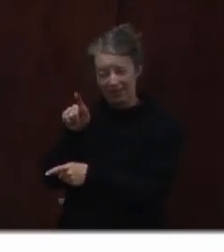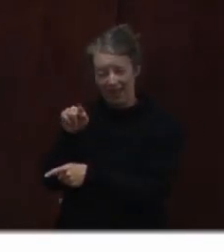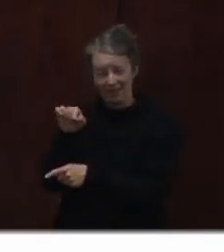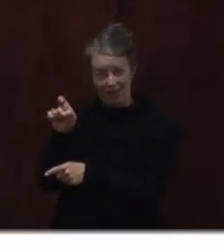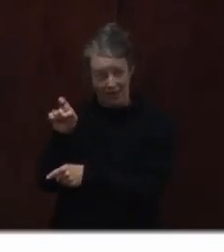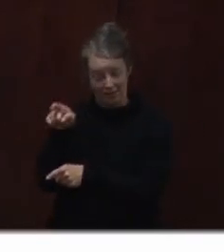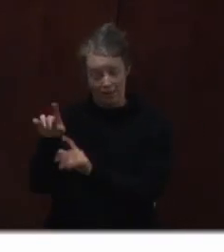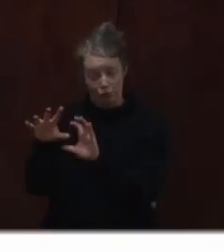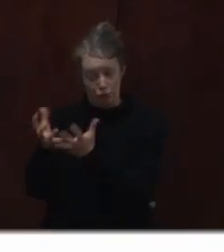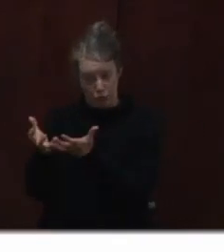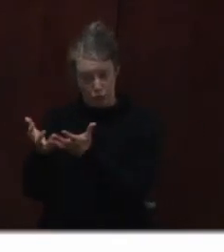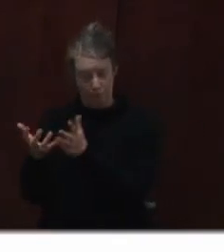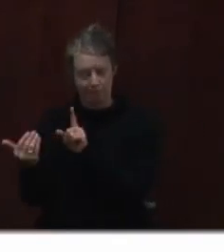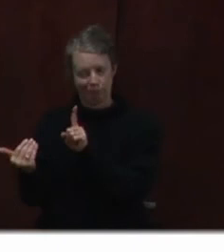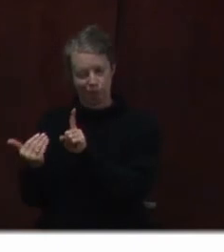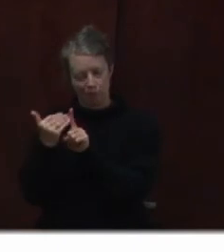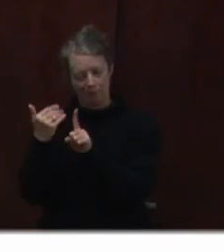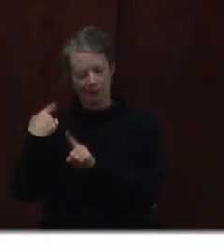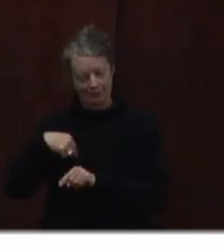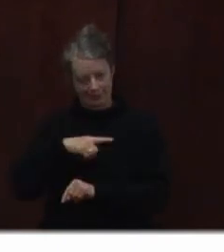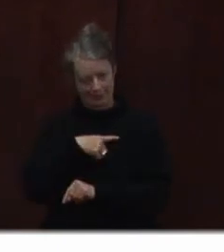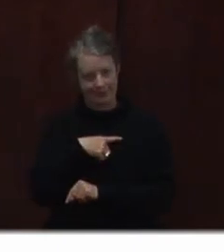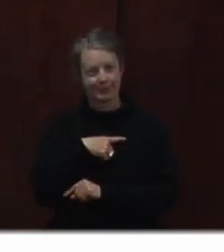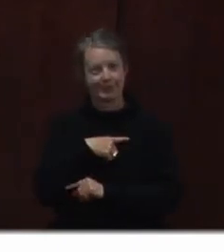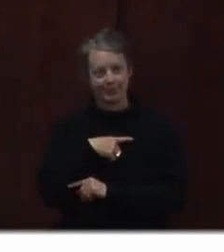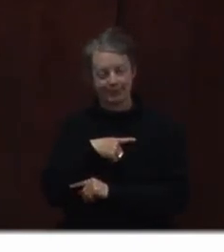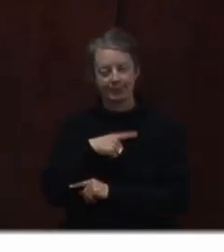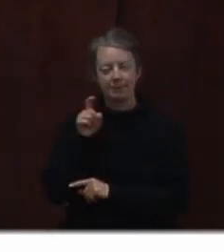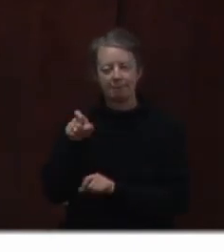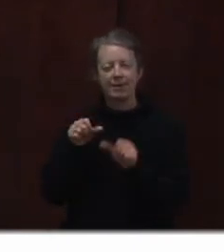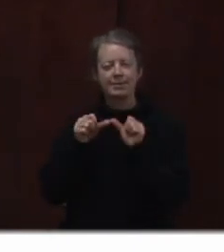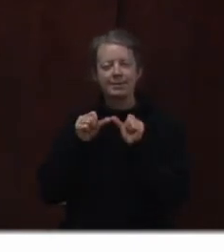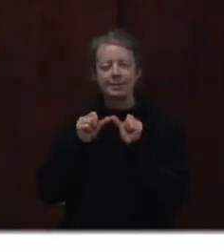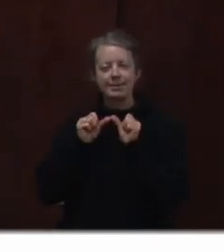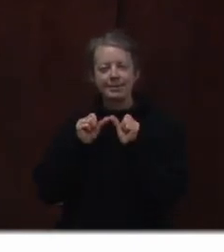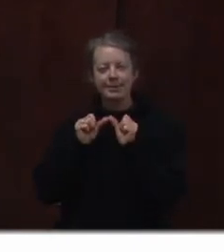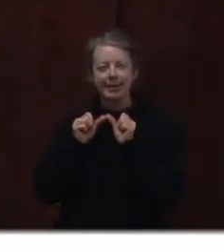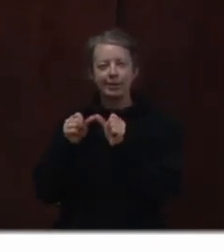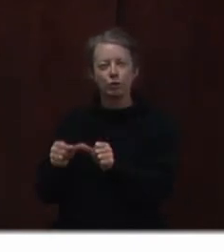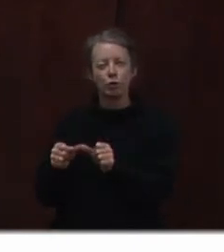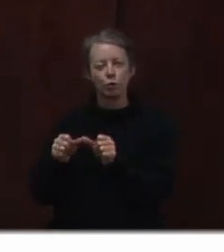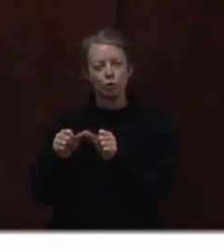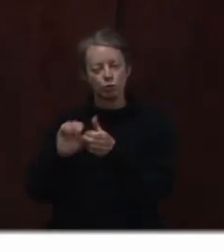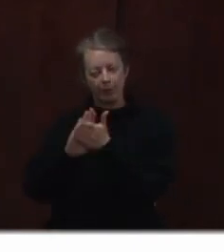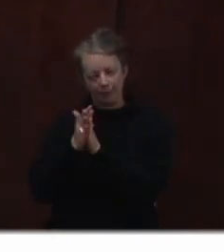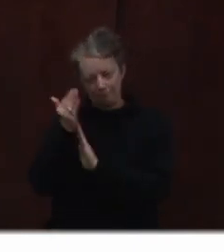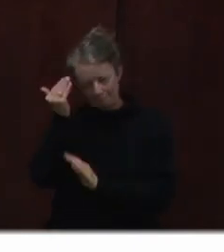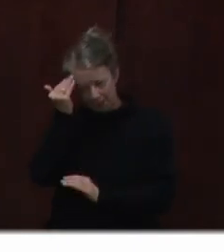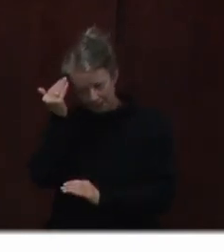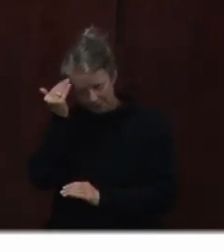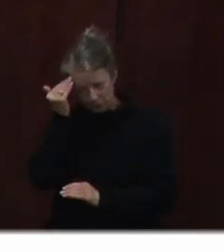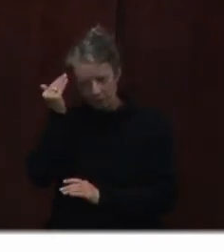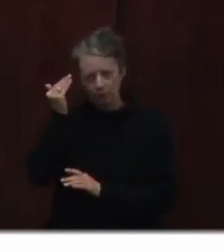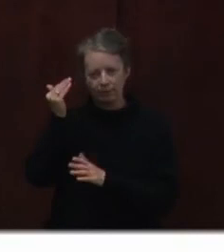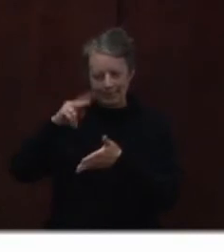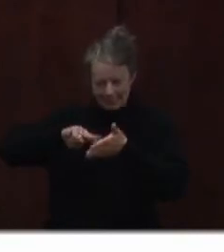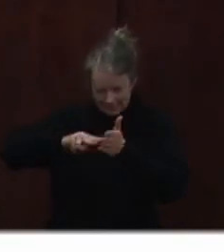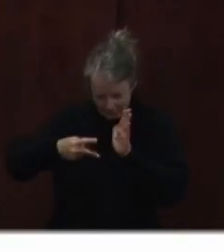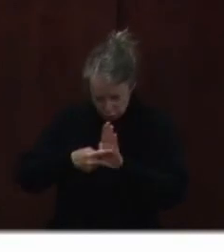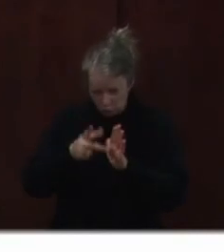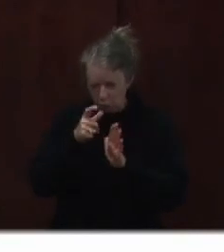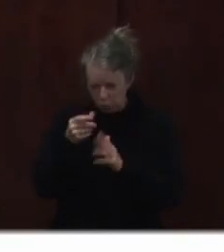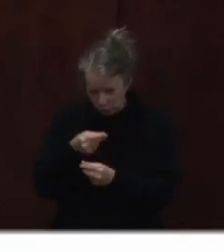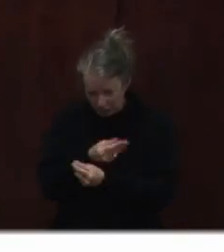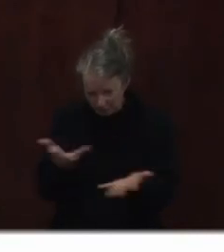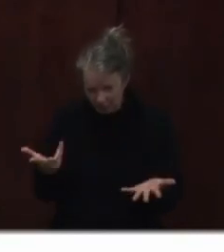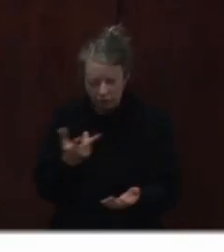us that we continue to need to continue to be mindful and intentional and be planning for that.